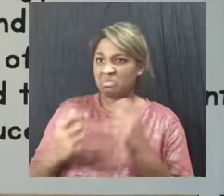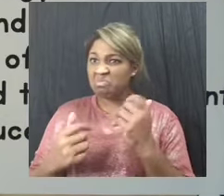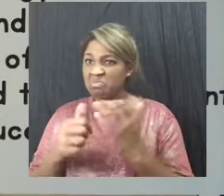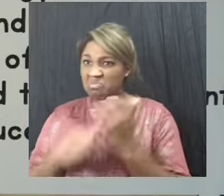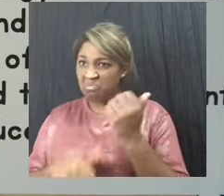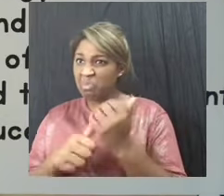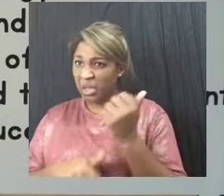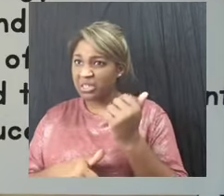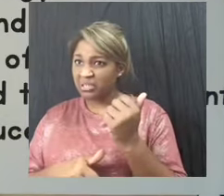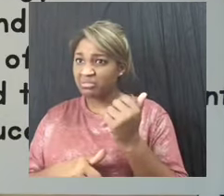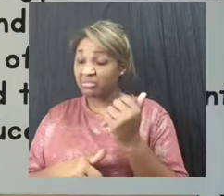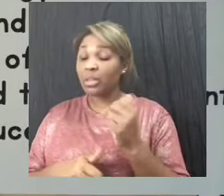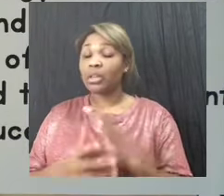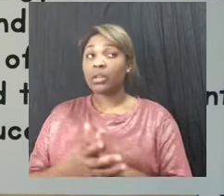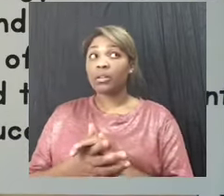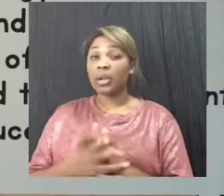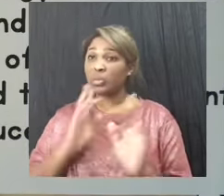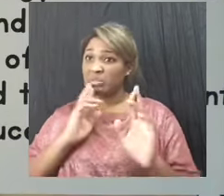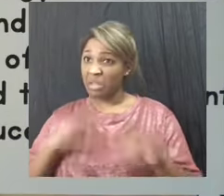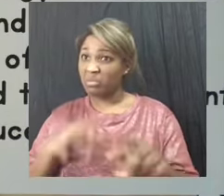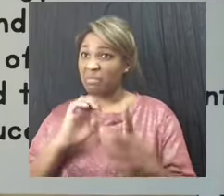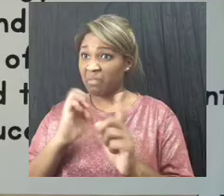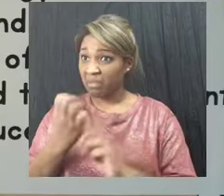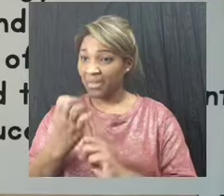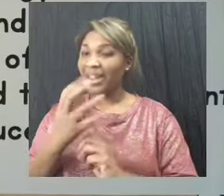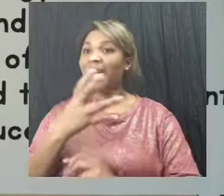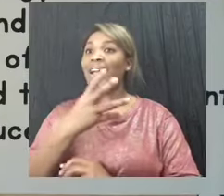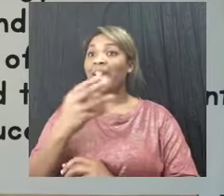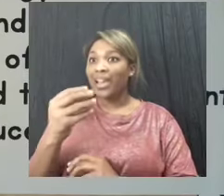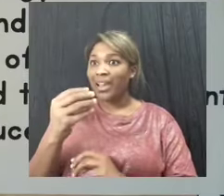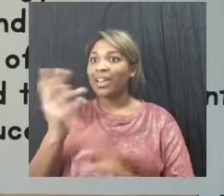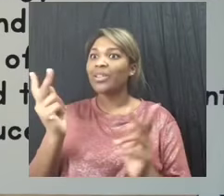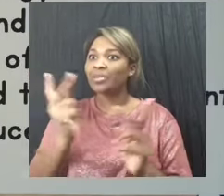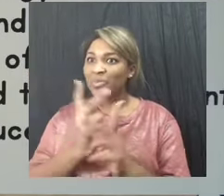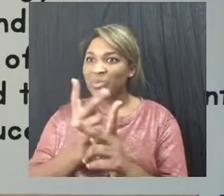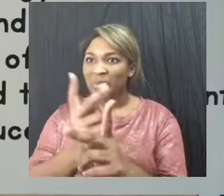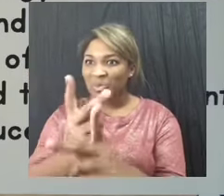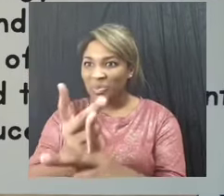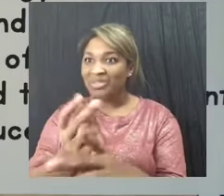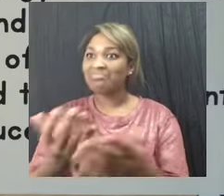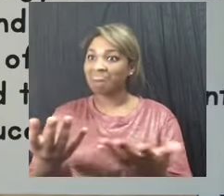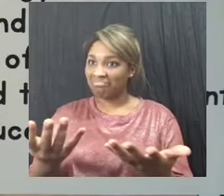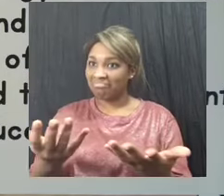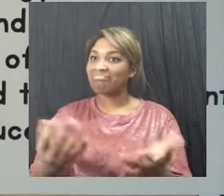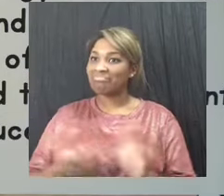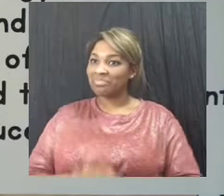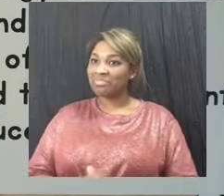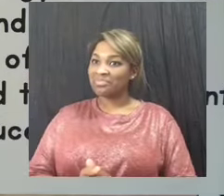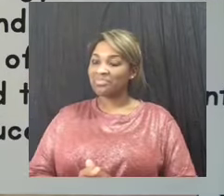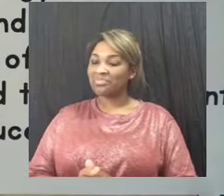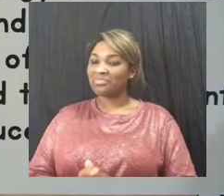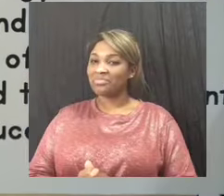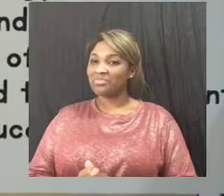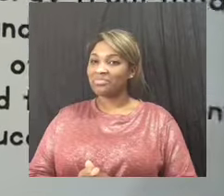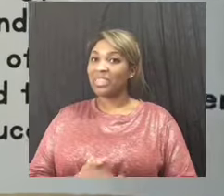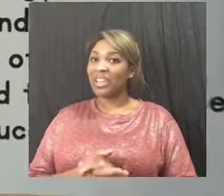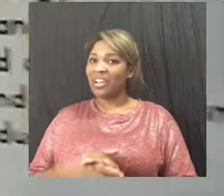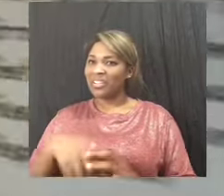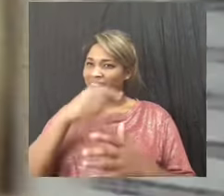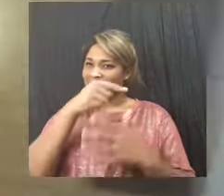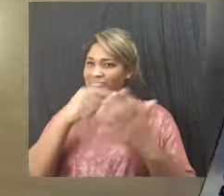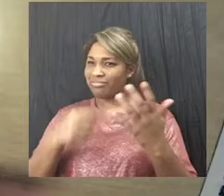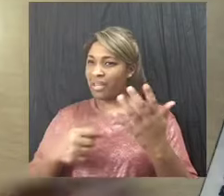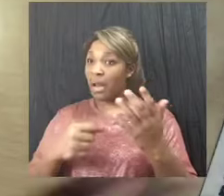respond to the environment, they reproduce. So, those are the